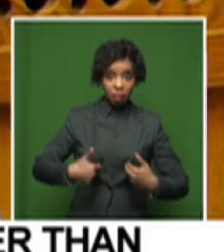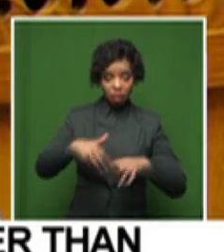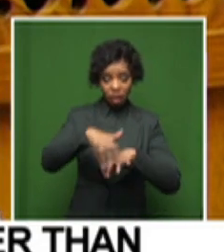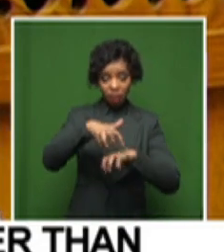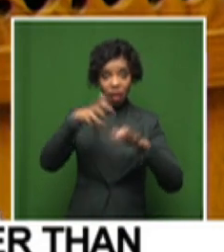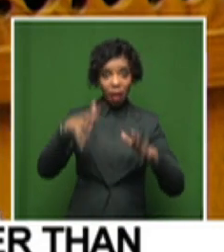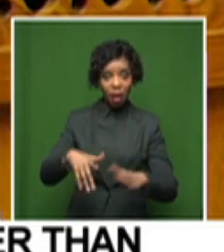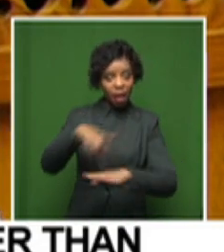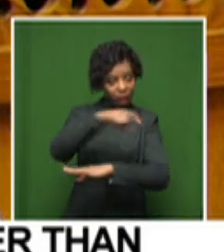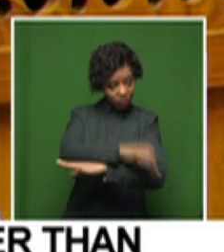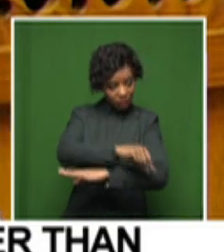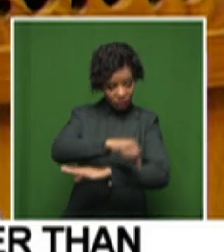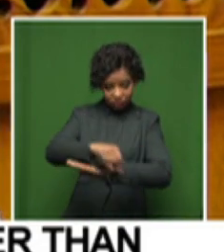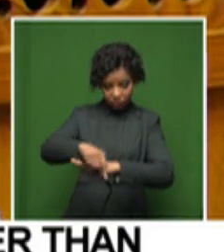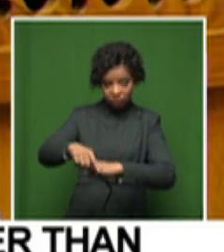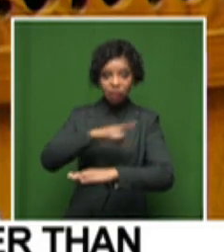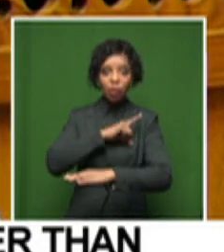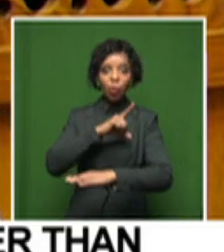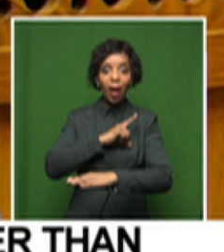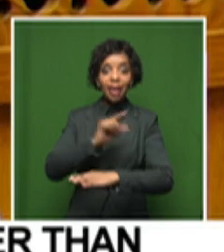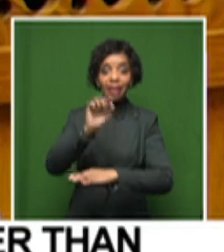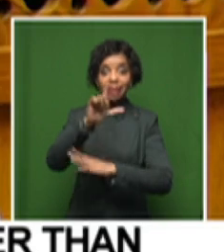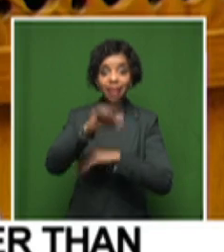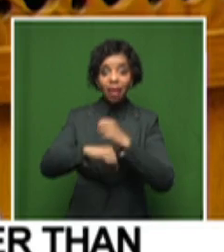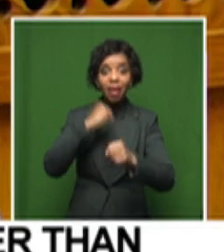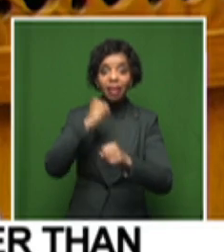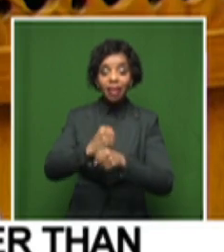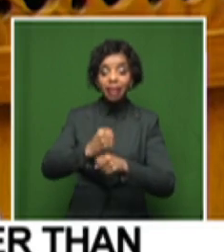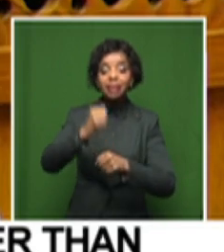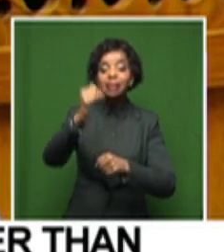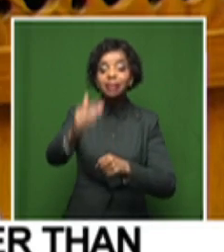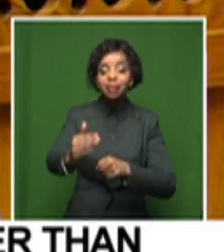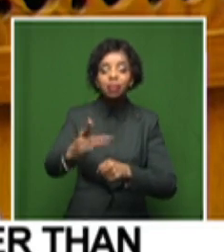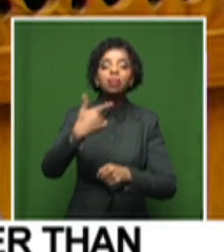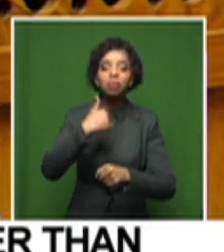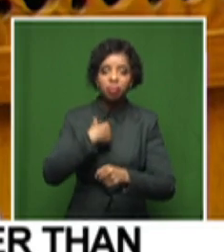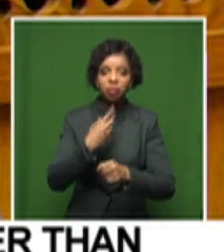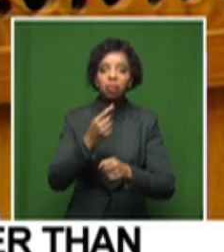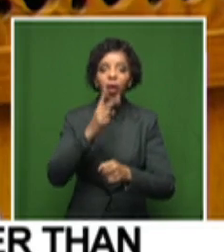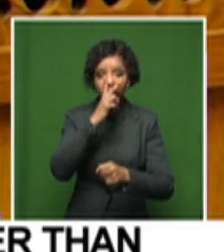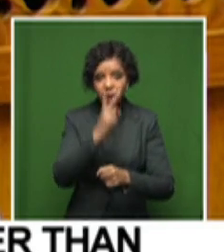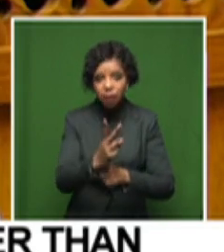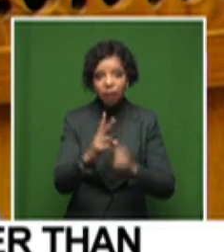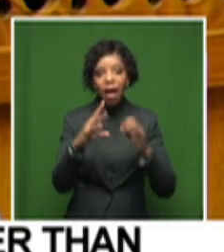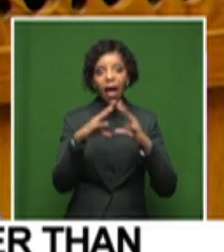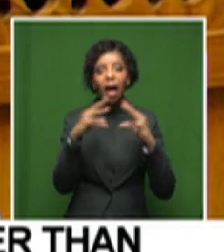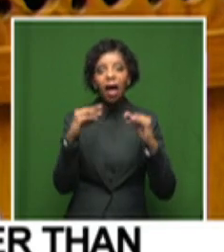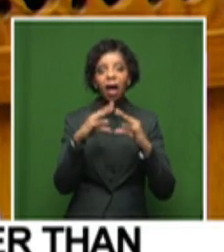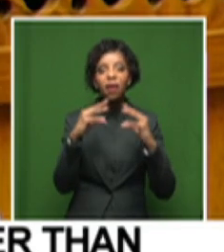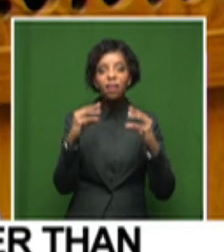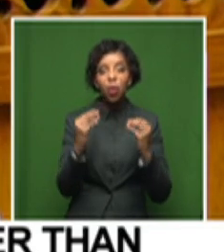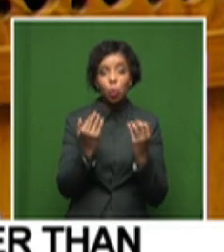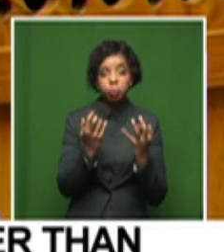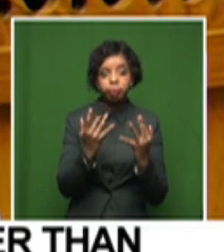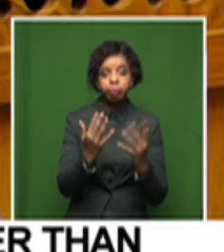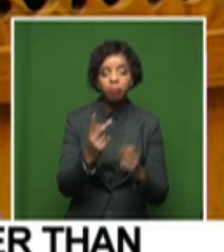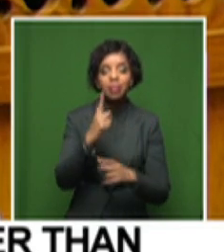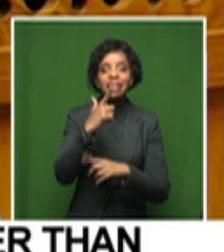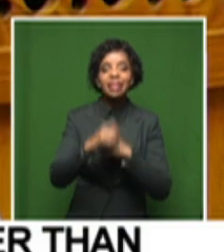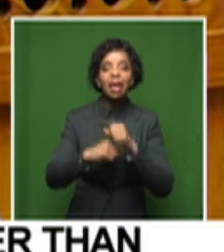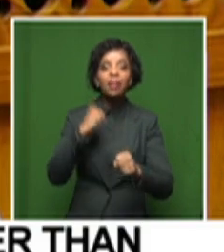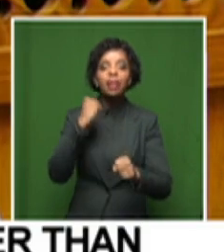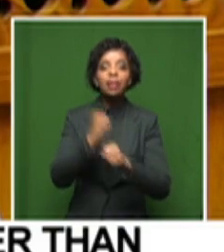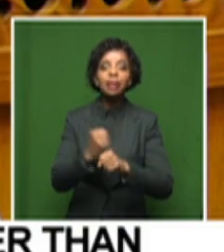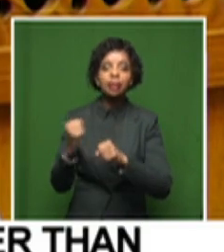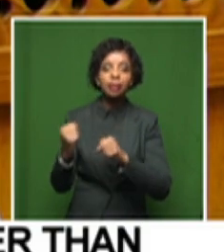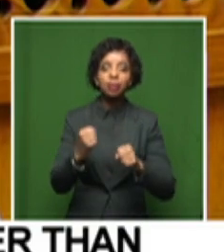going to reap what I planted. I want to see those avocados in 7 years. I need to have the confidence